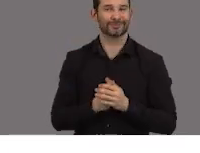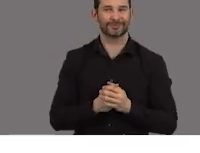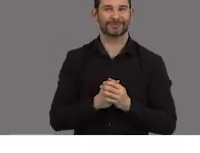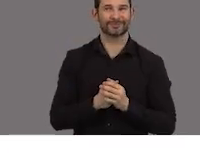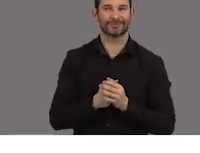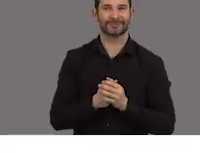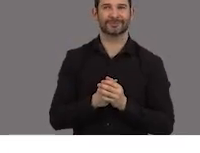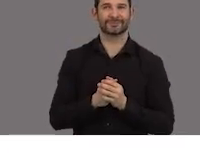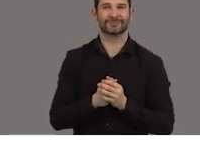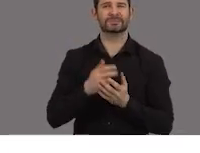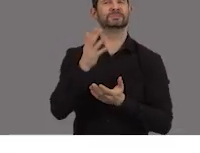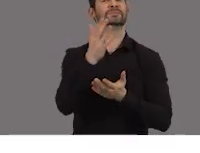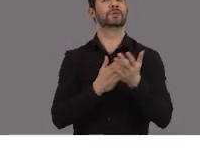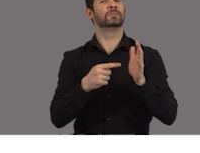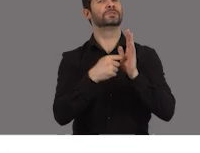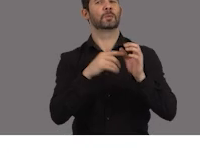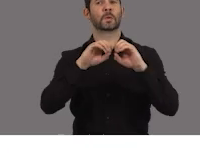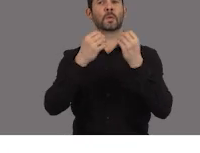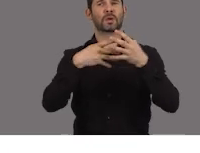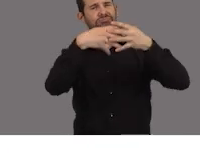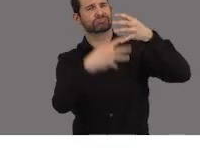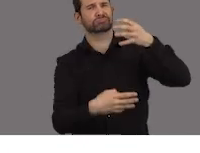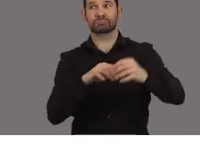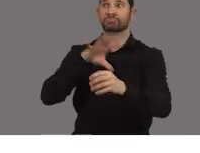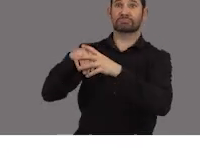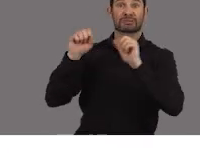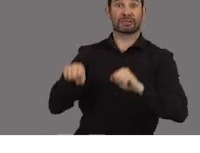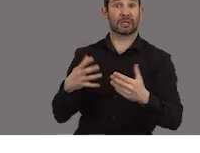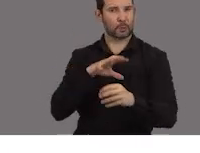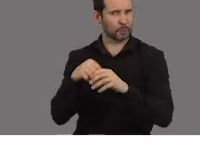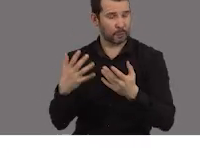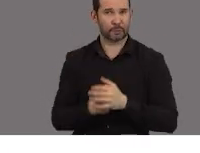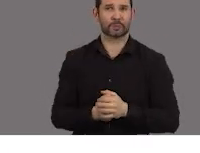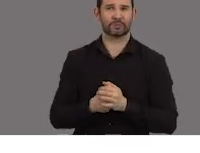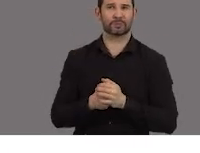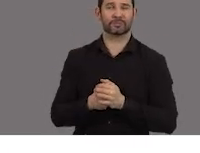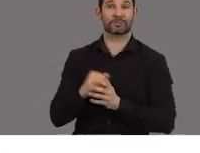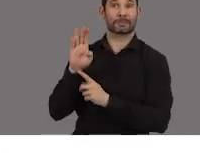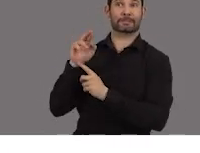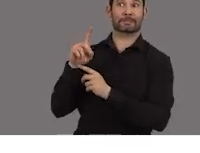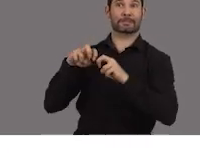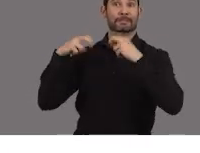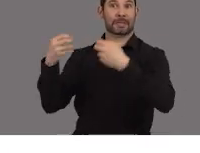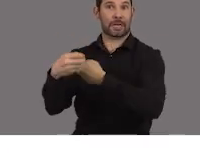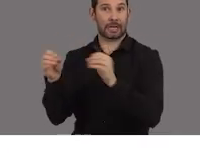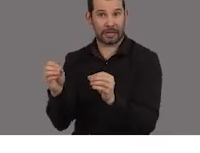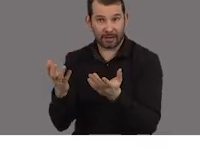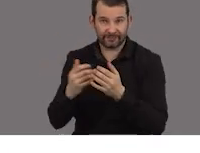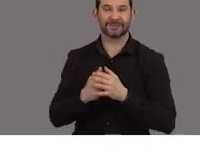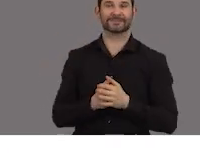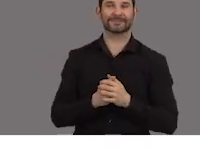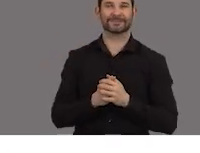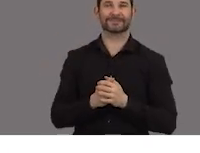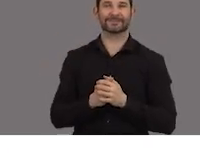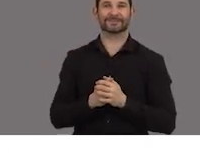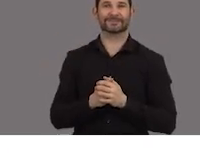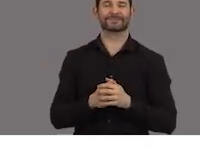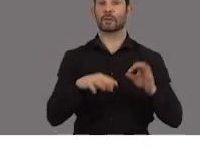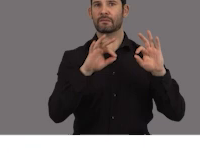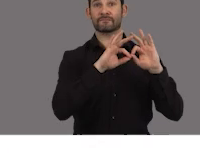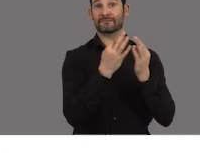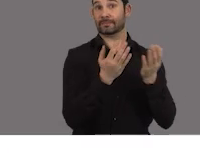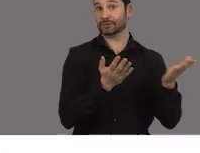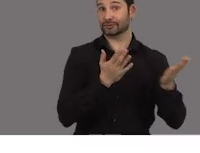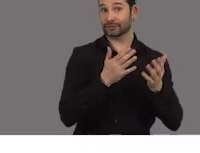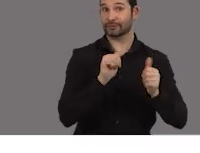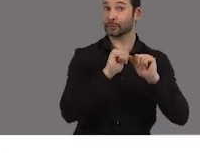organizations. Some examples of organizations that participate include band offices,